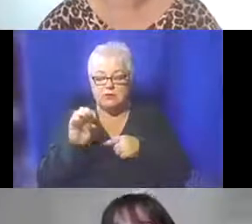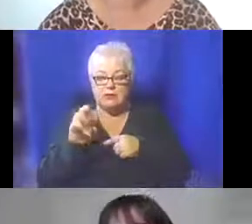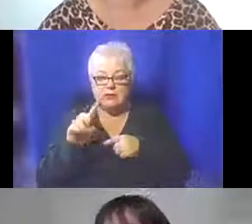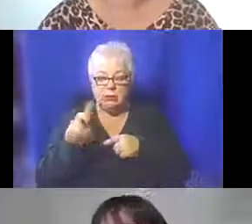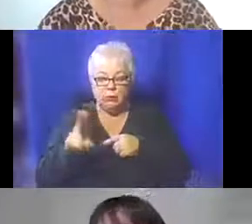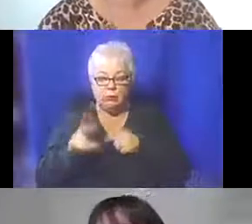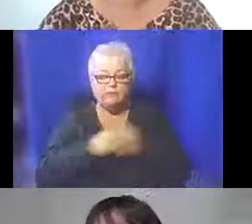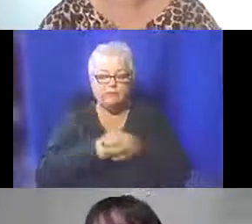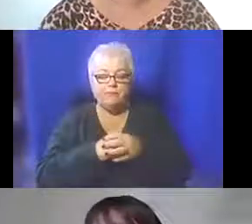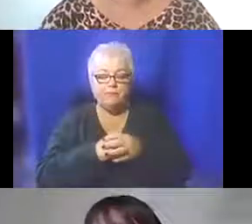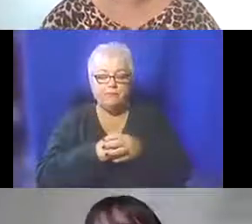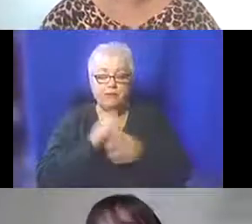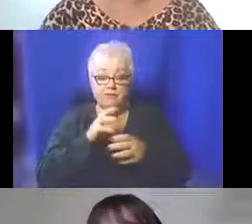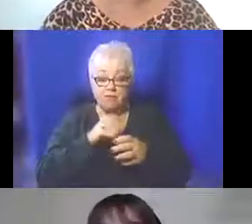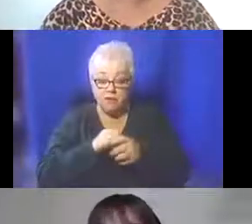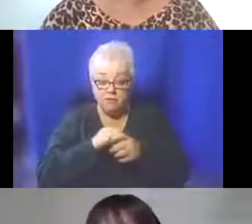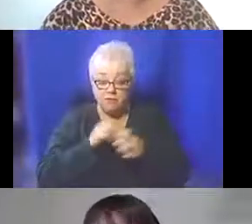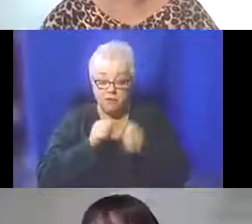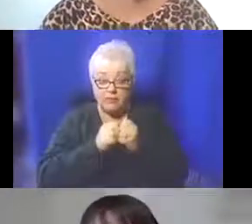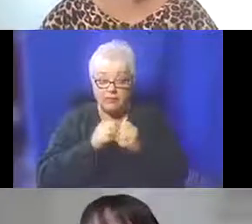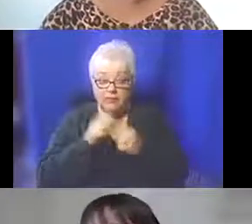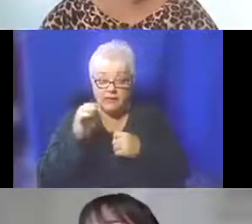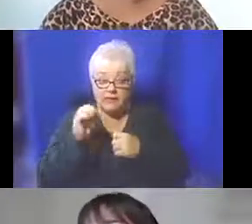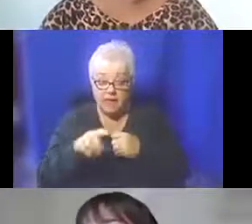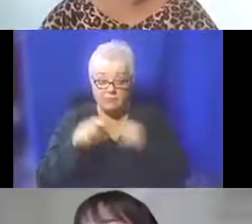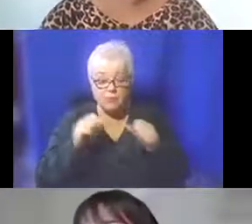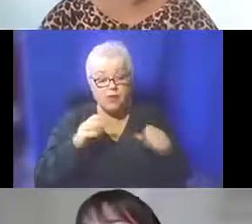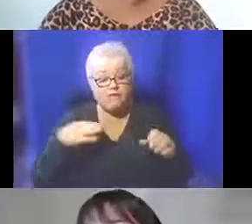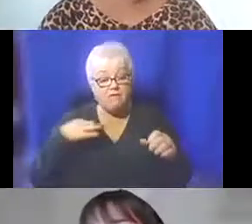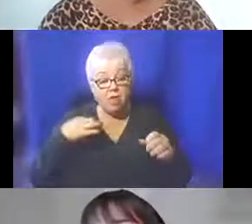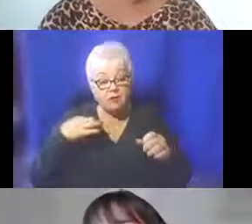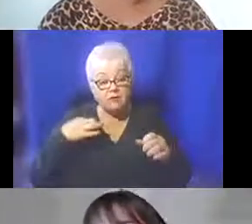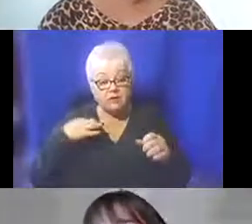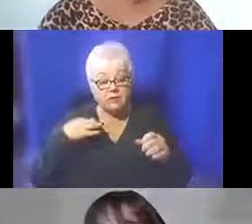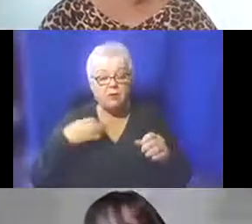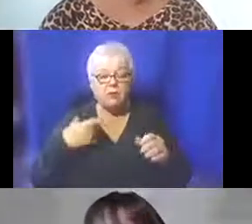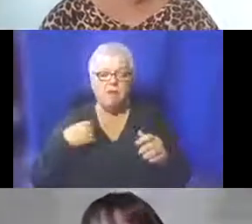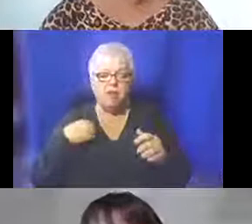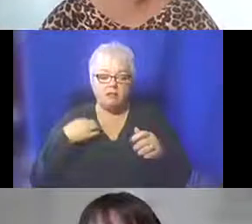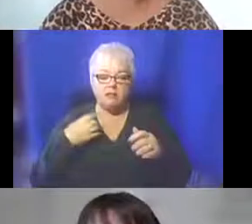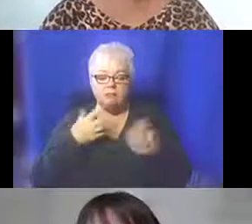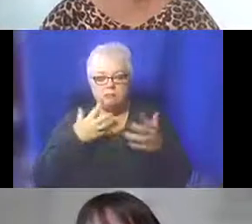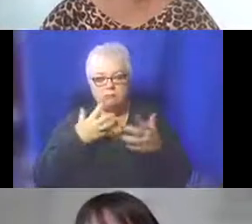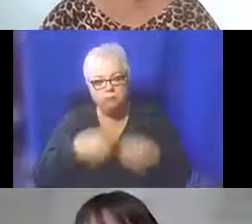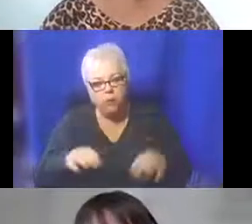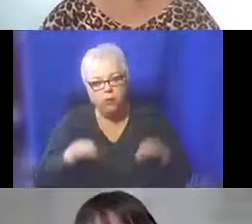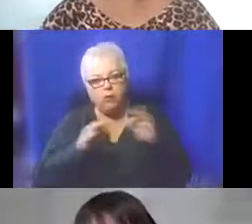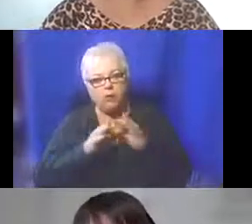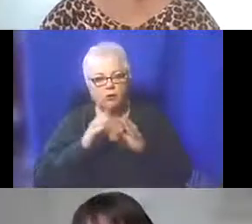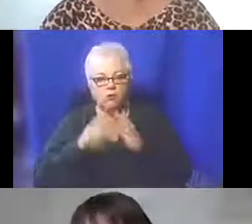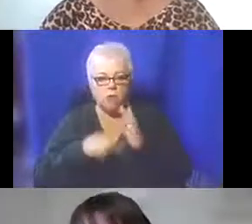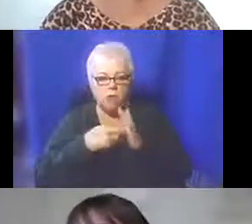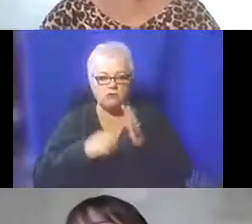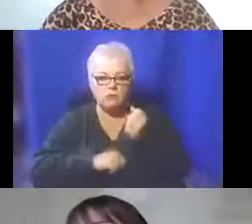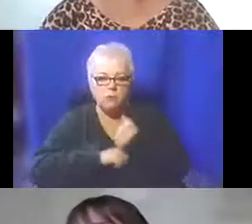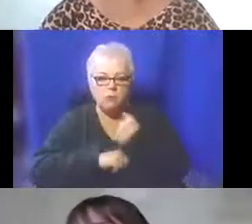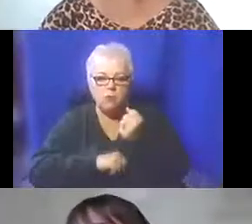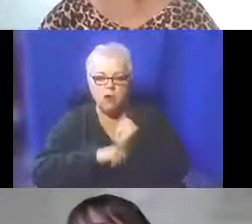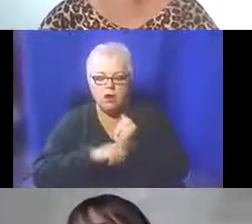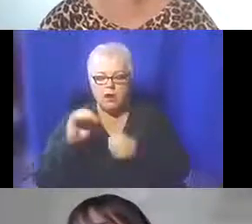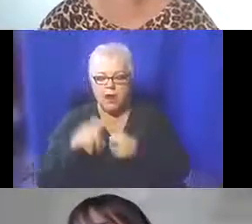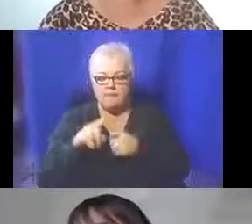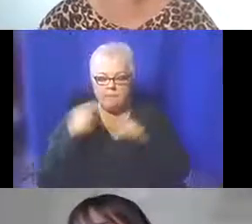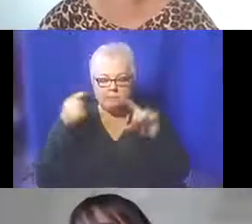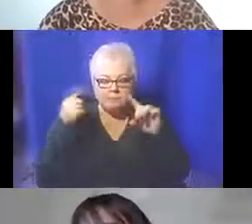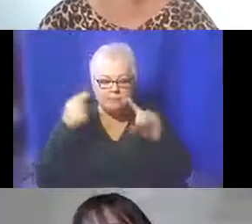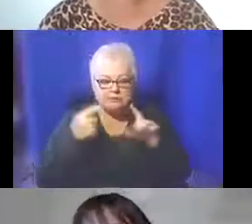If you'd like to get involved with CAP, you can volunteer with us. Our volunteers play a really important role in supporting CAP's mission.